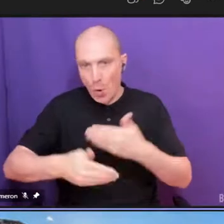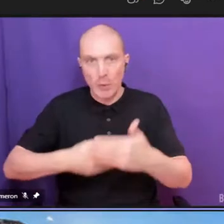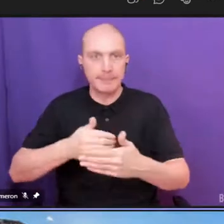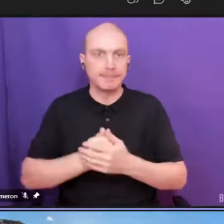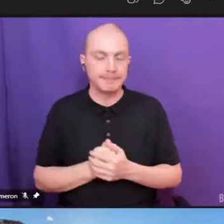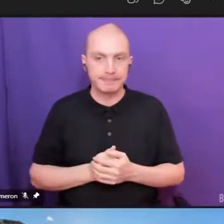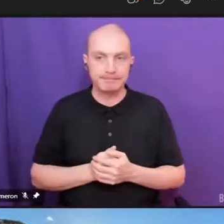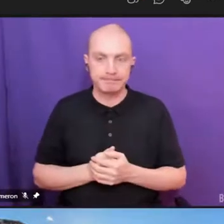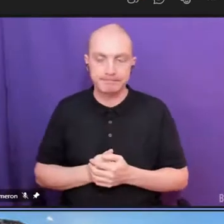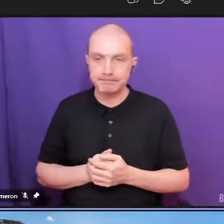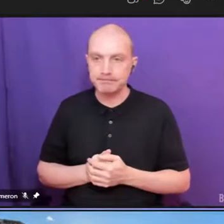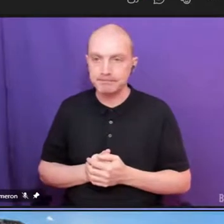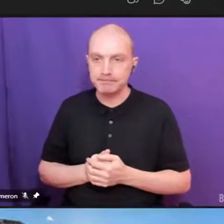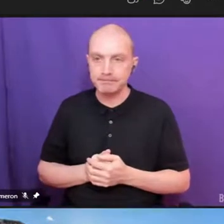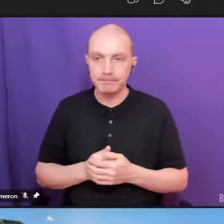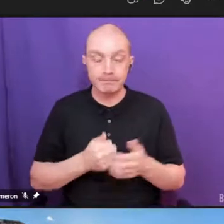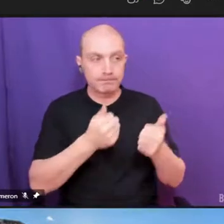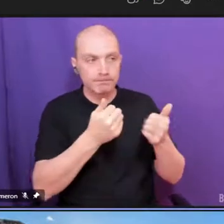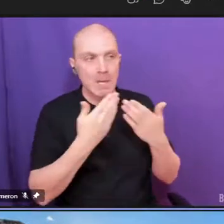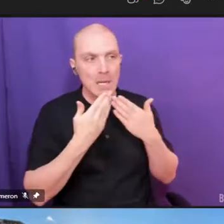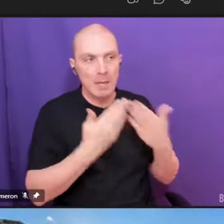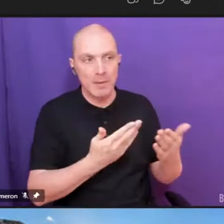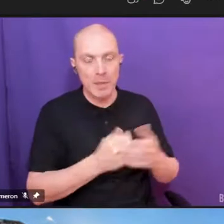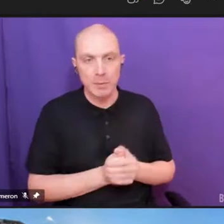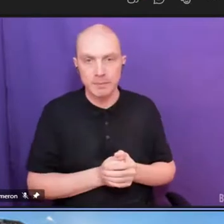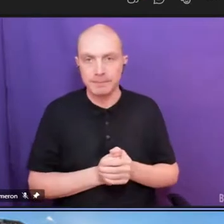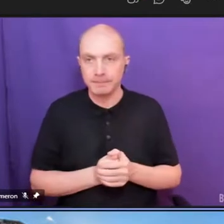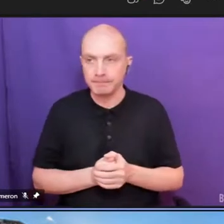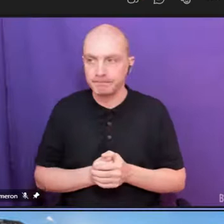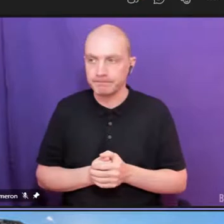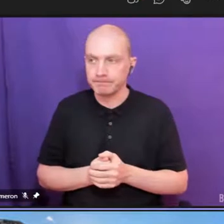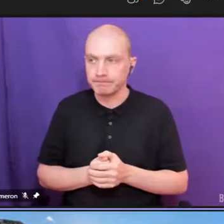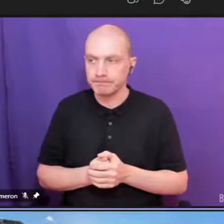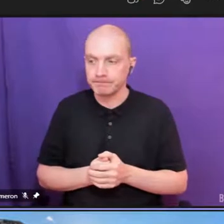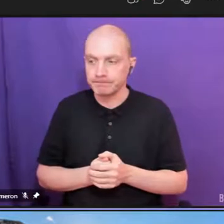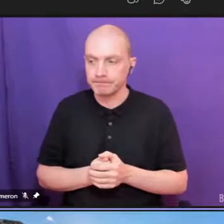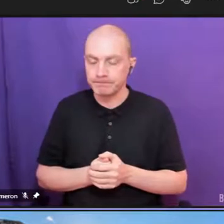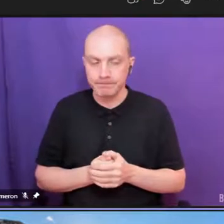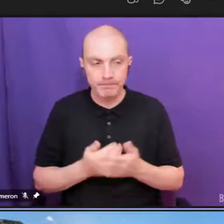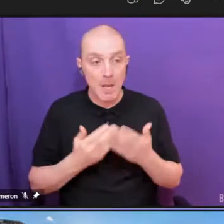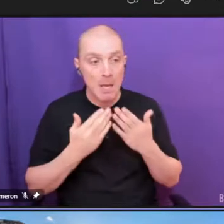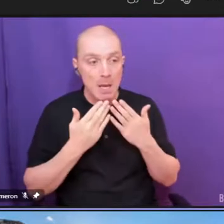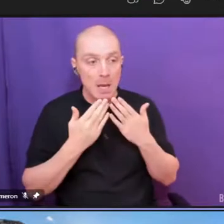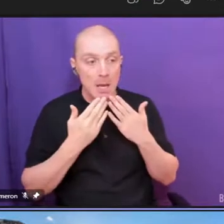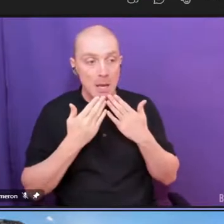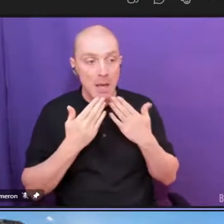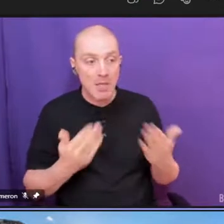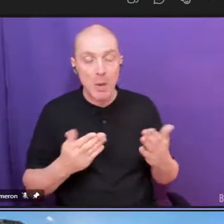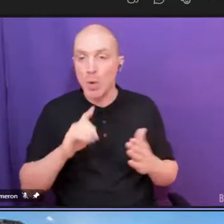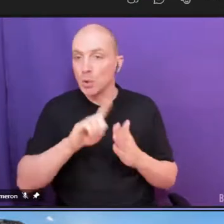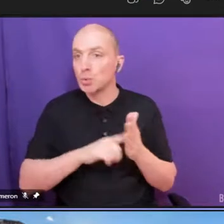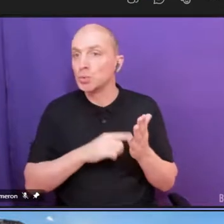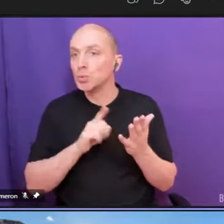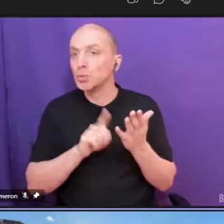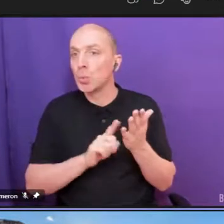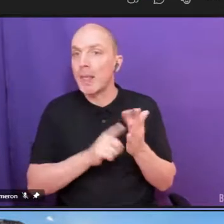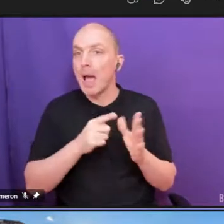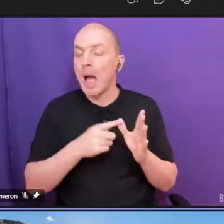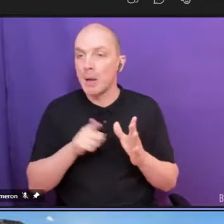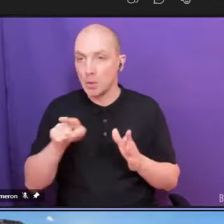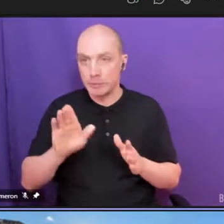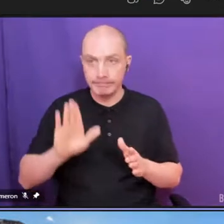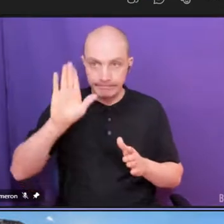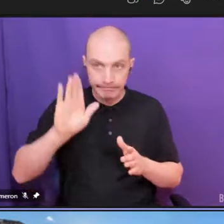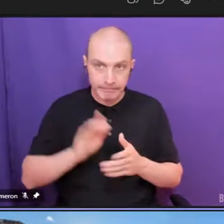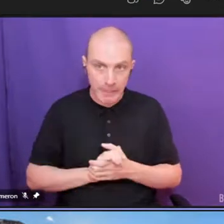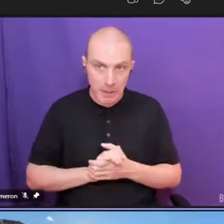Lovely. Thanks, Chair. Thanks, Yvonne. Thank you. Julia, so your hand is raised. Thank